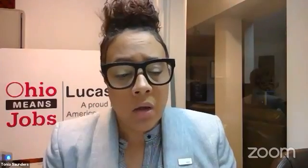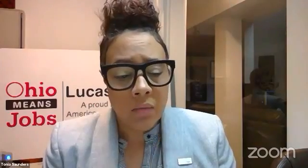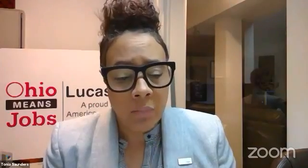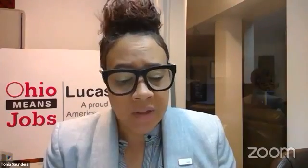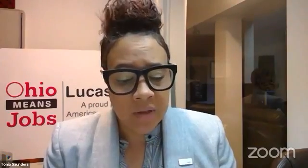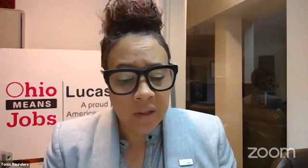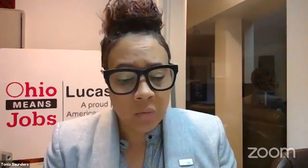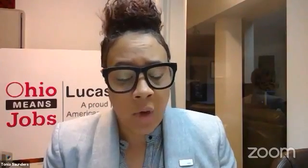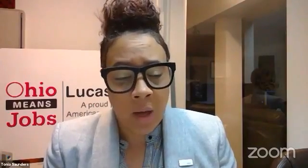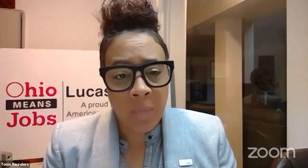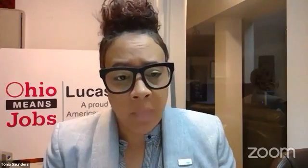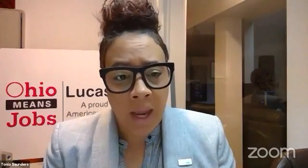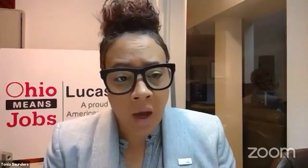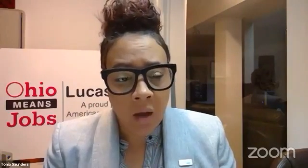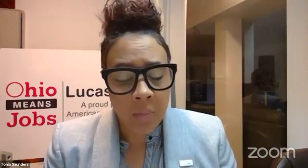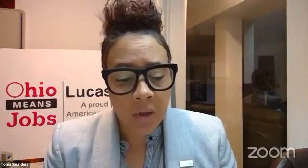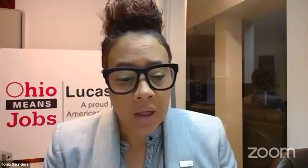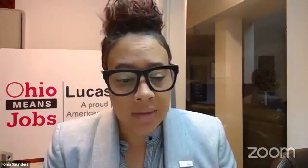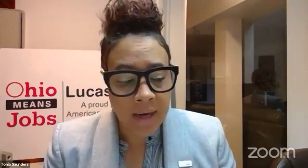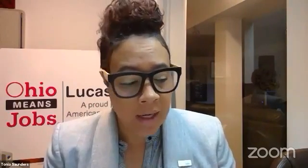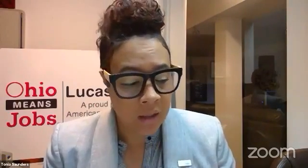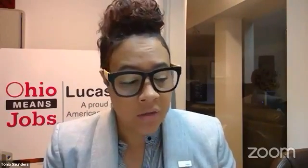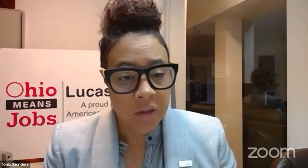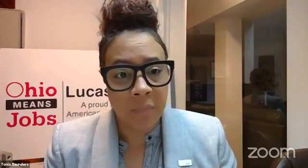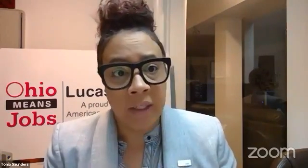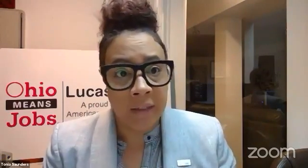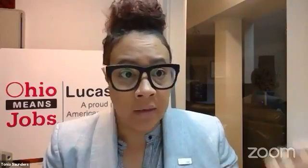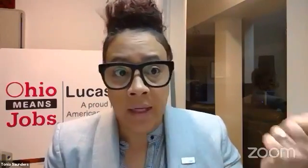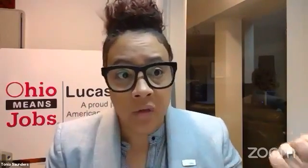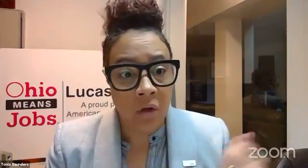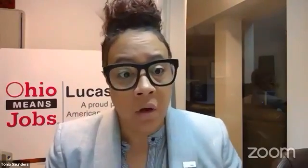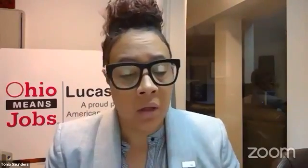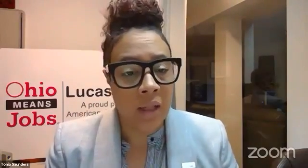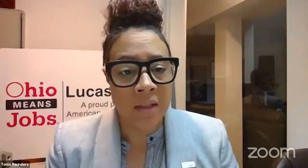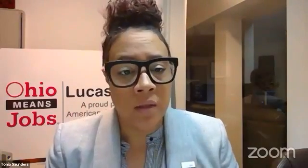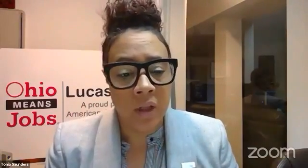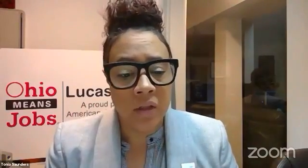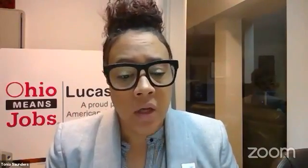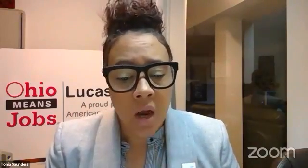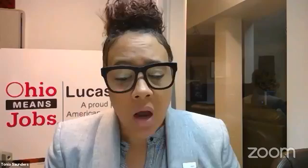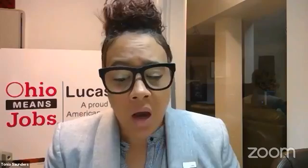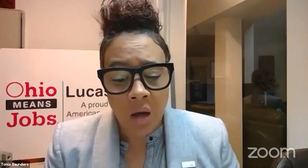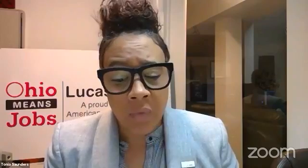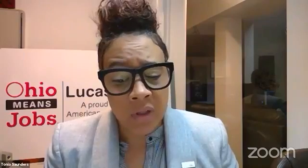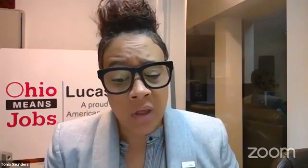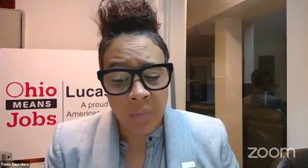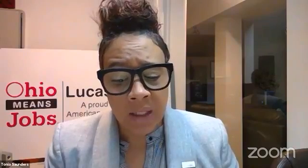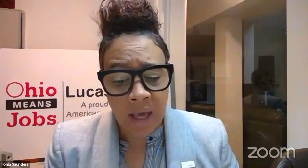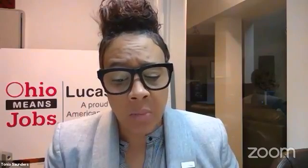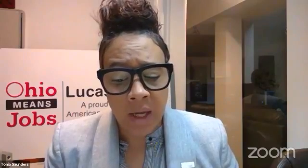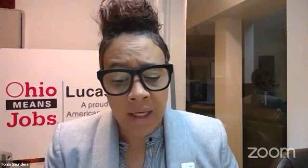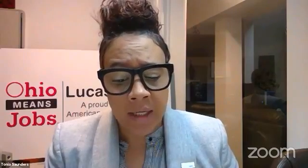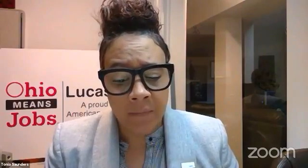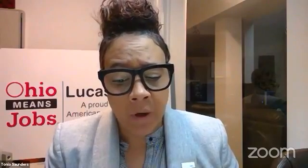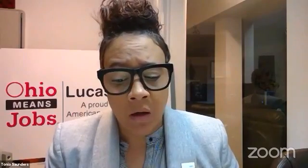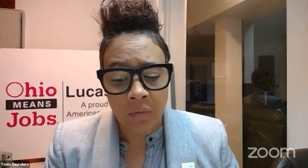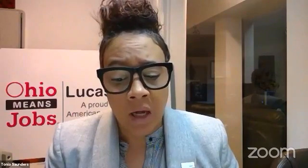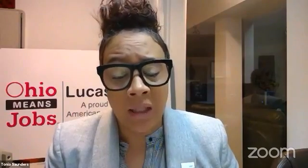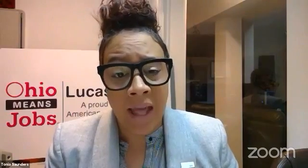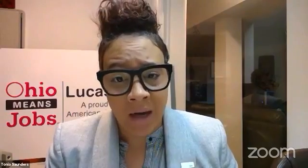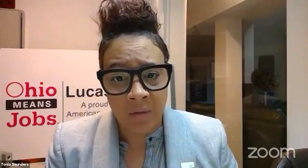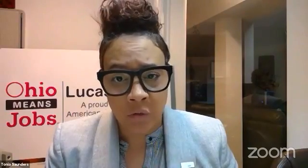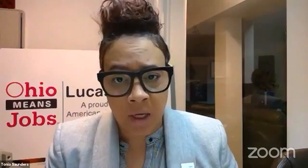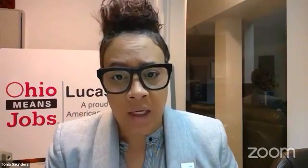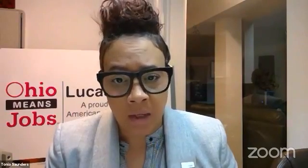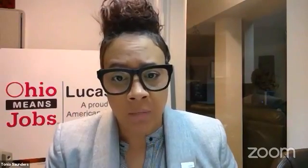about businesses ramping back up. It's not going to just be like turning on a light switch. There's going to be a lot of planning involved,